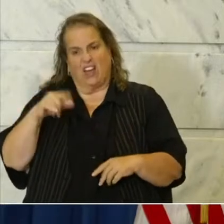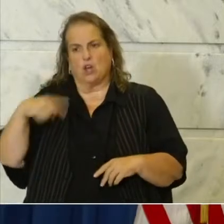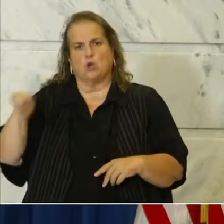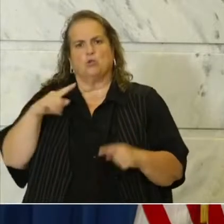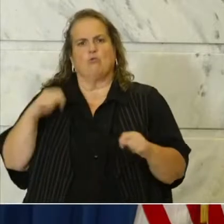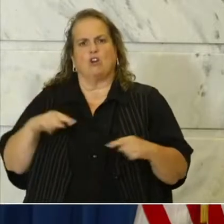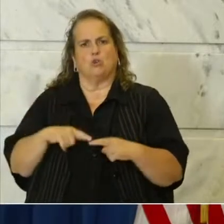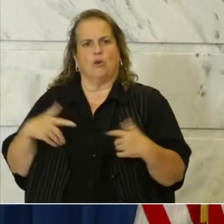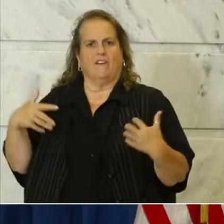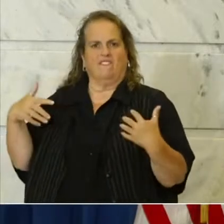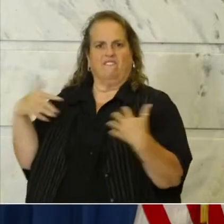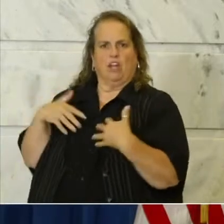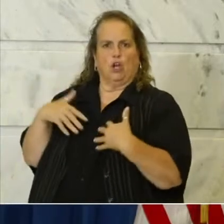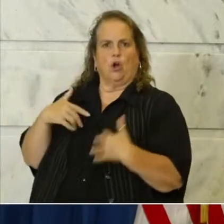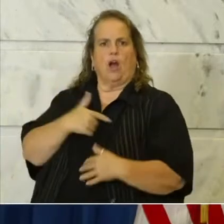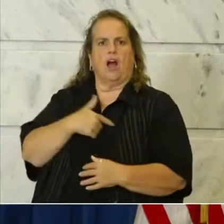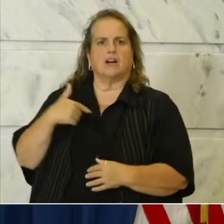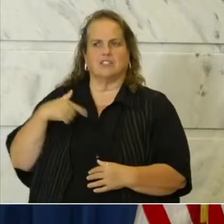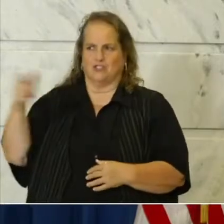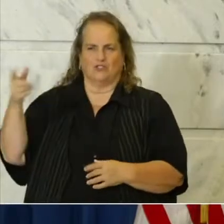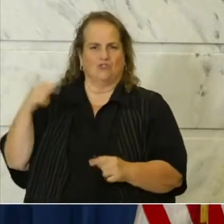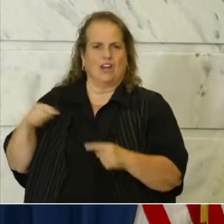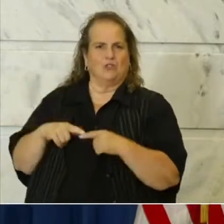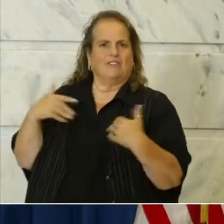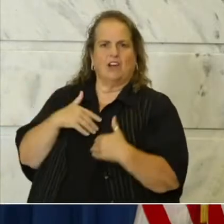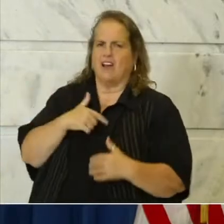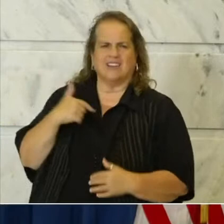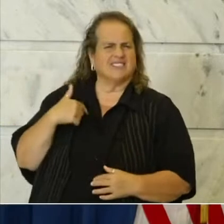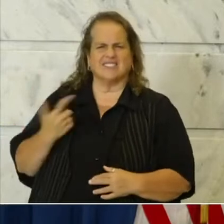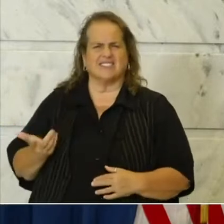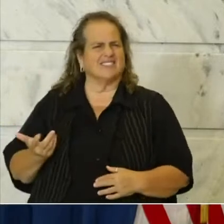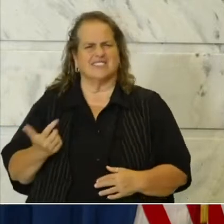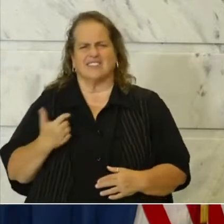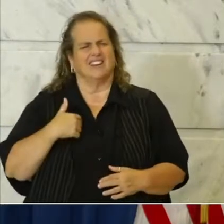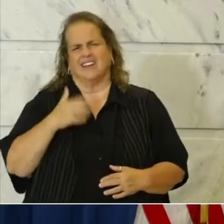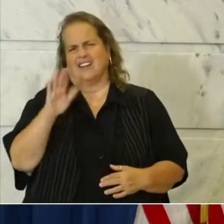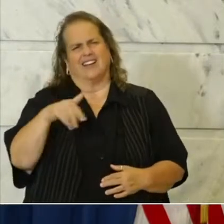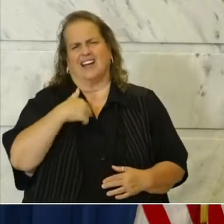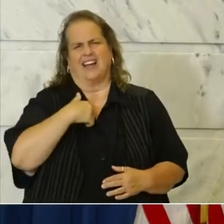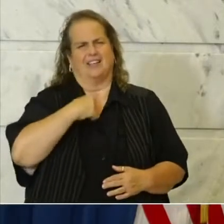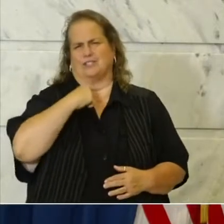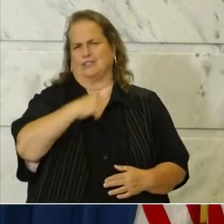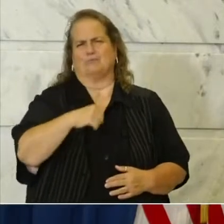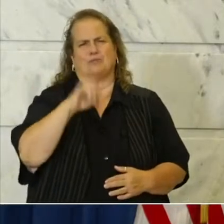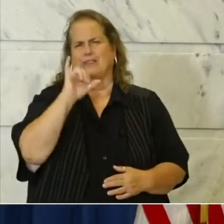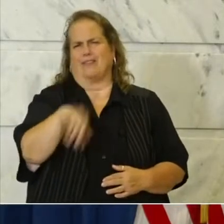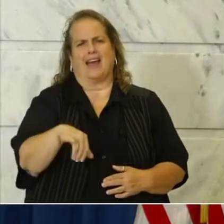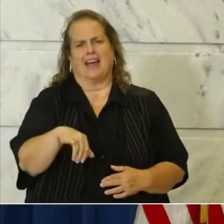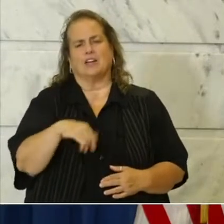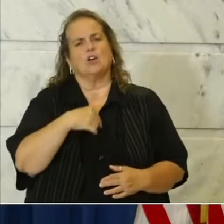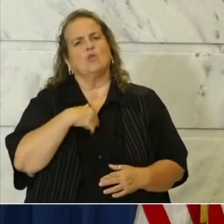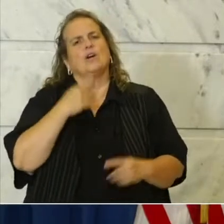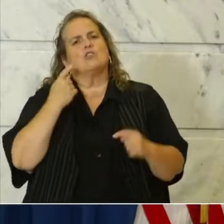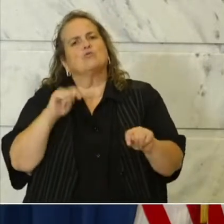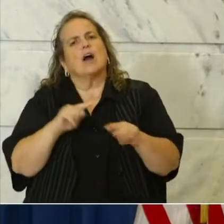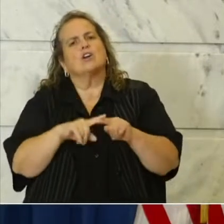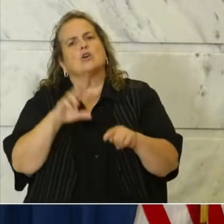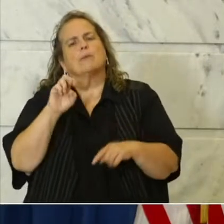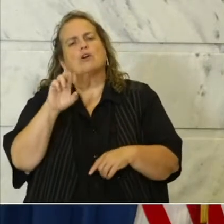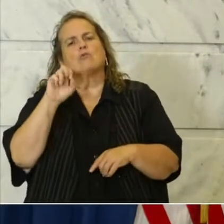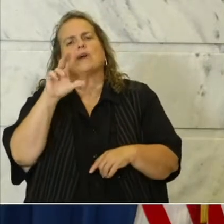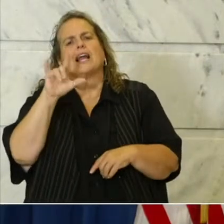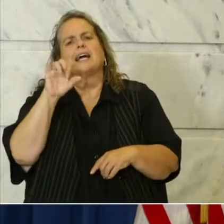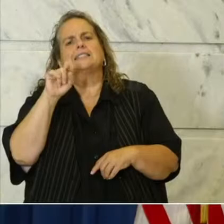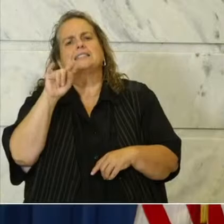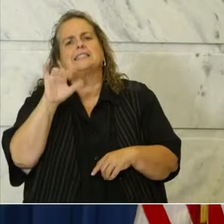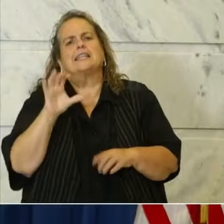we've been very balanced and very clear. It appears the vast majority of people, at least acutely, do just fine with this